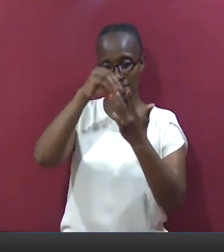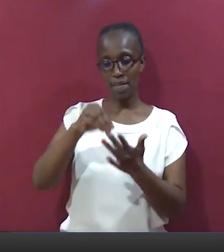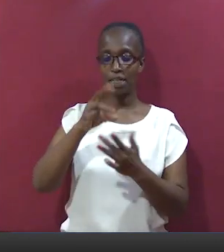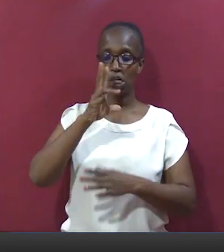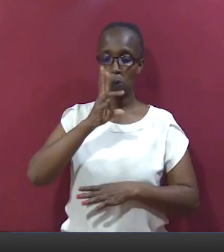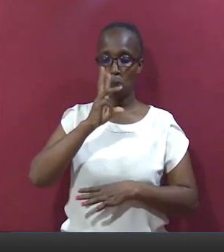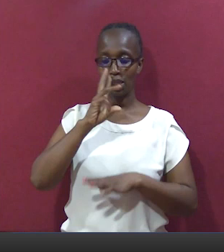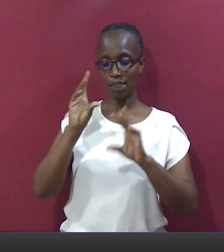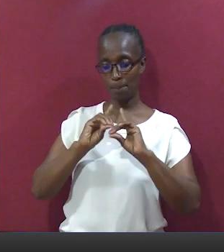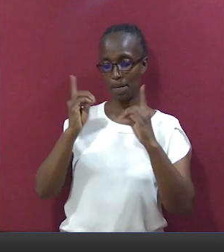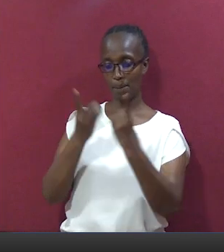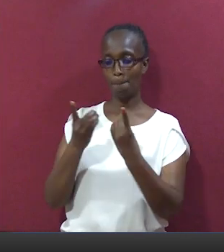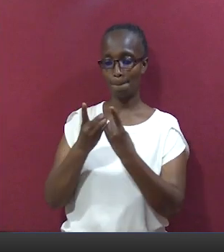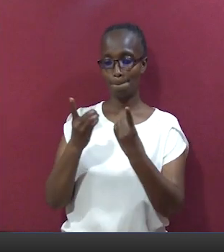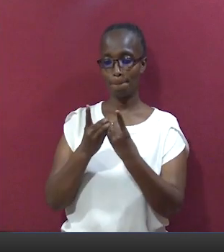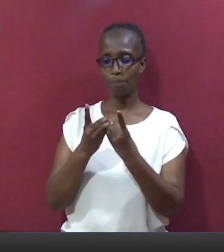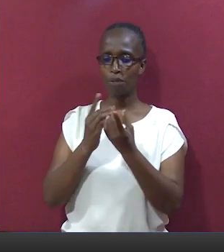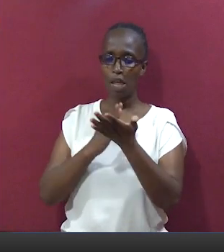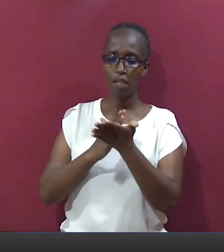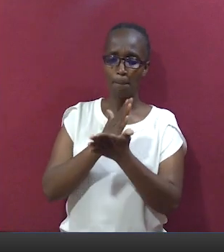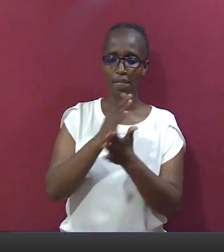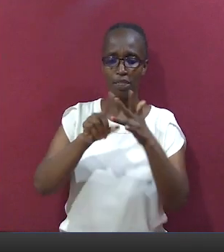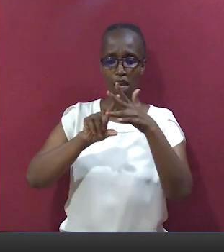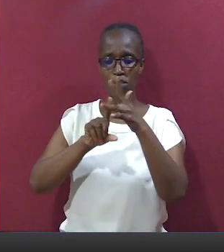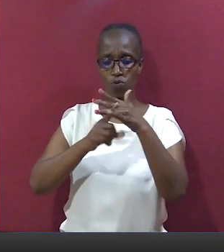maji. Main source of water for this